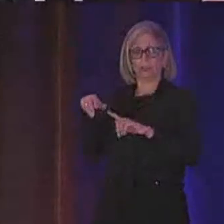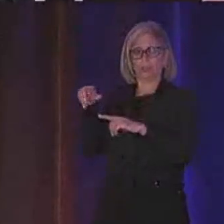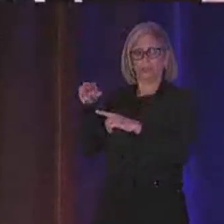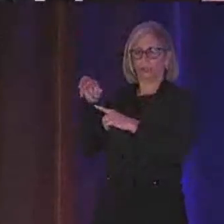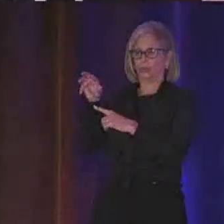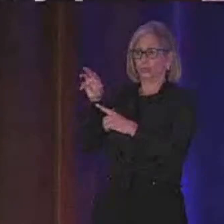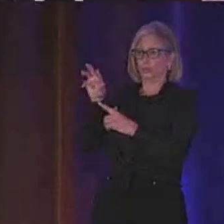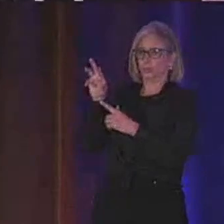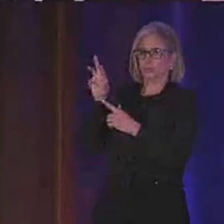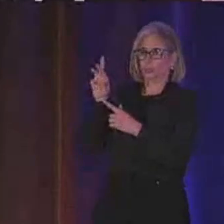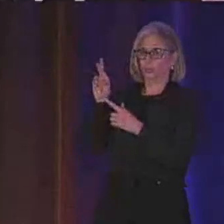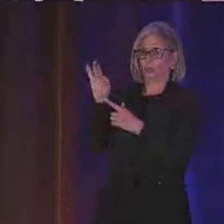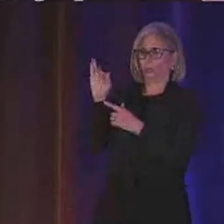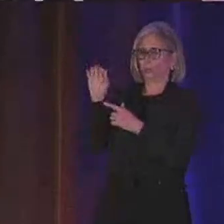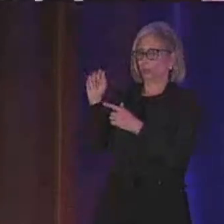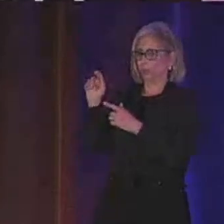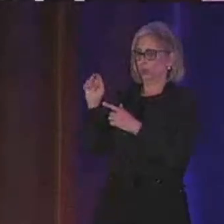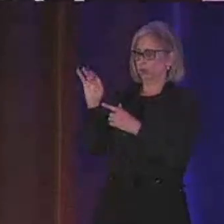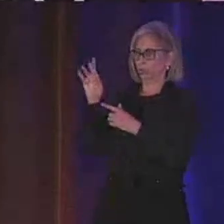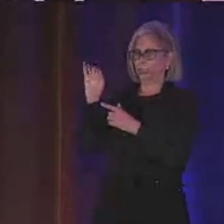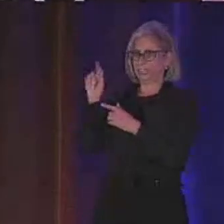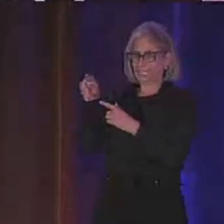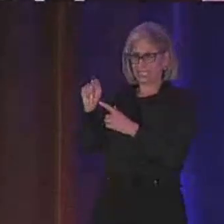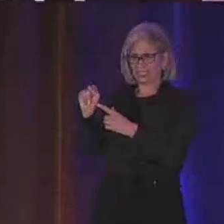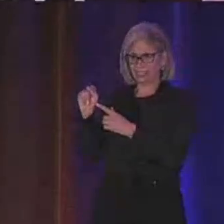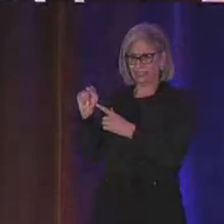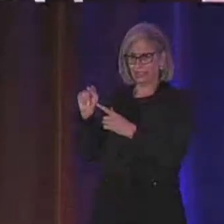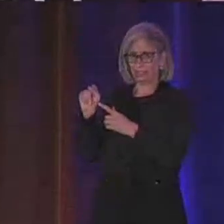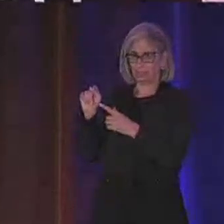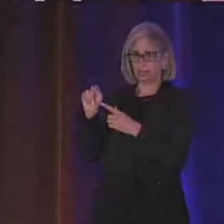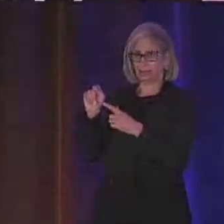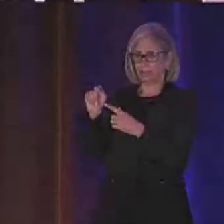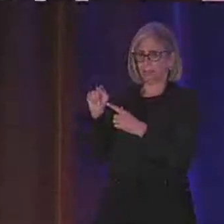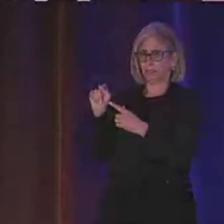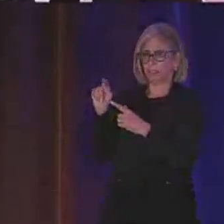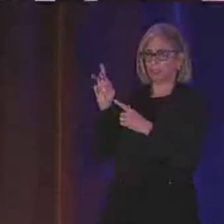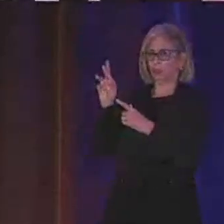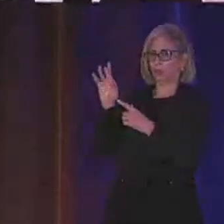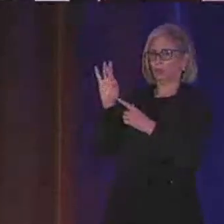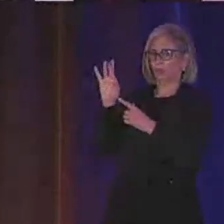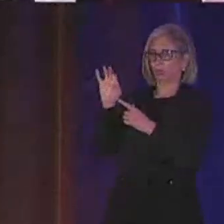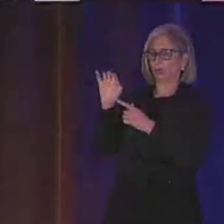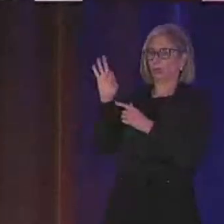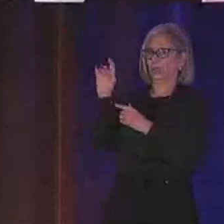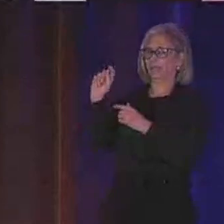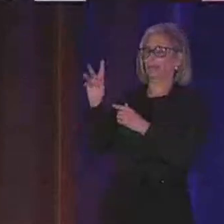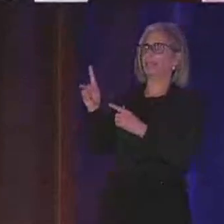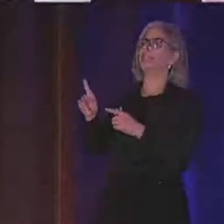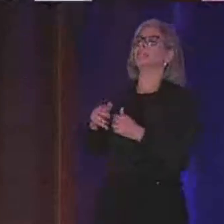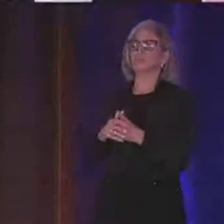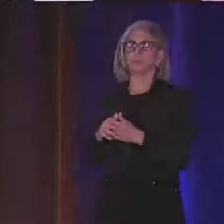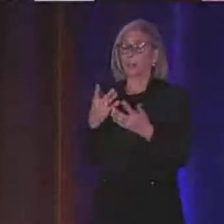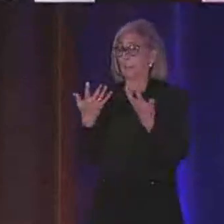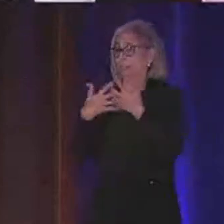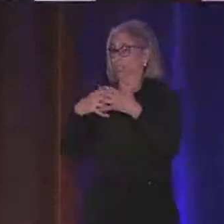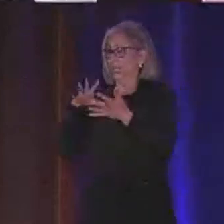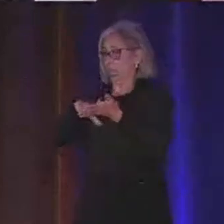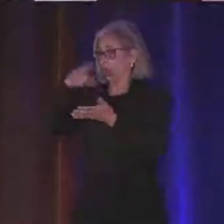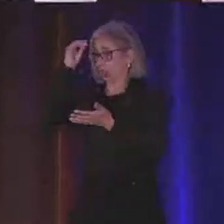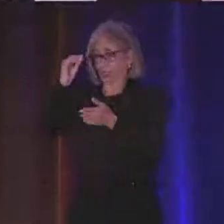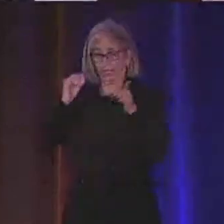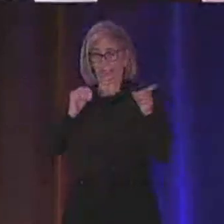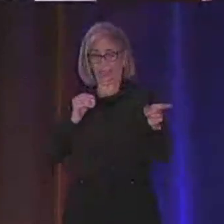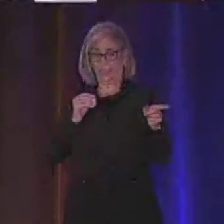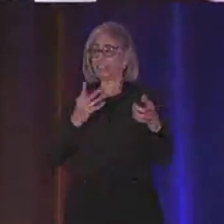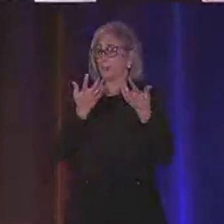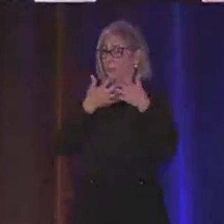media artist. He is pioneering the visual aesthetics of machine learning. And this is